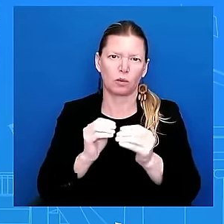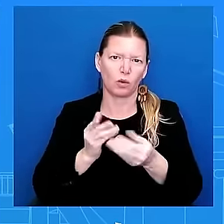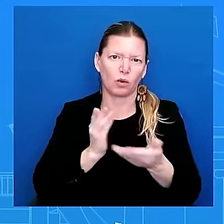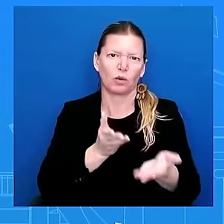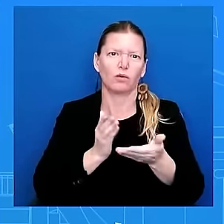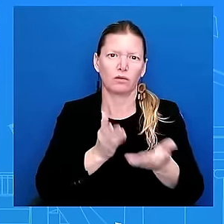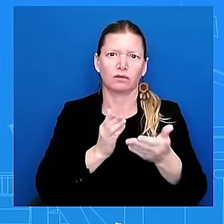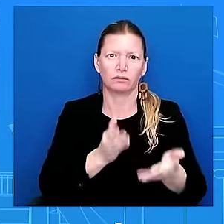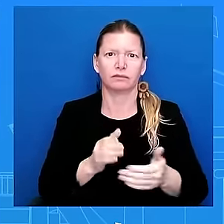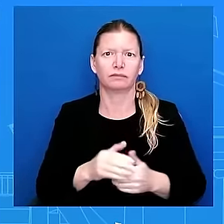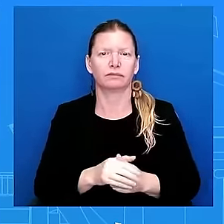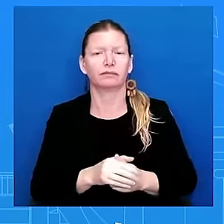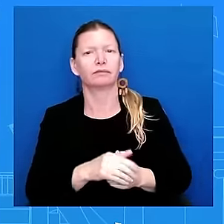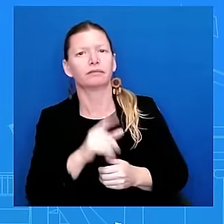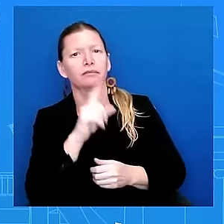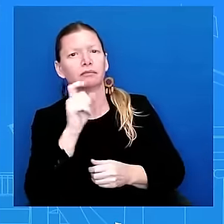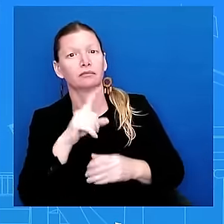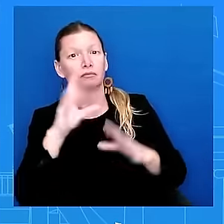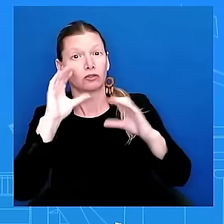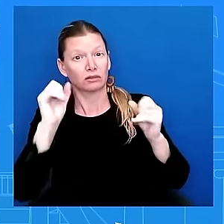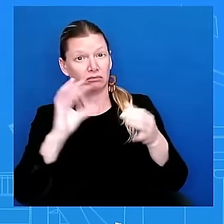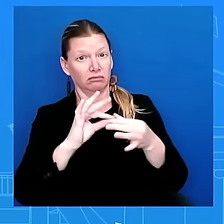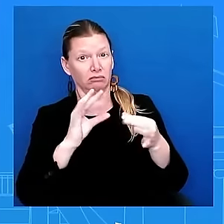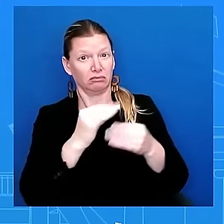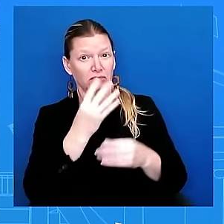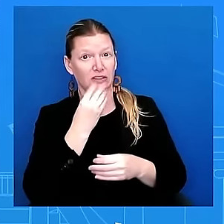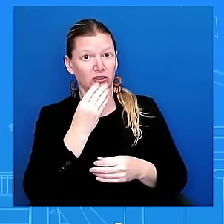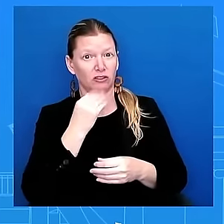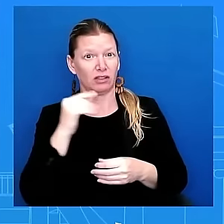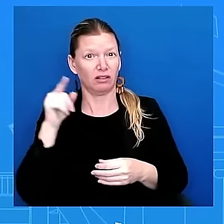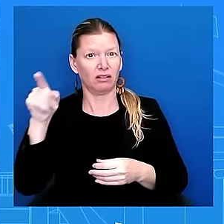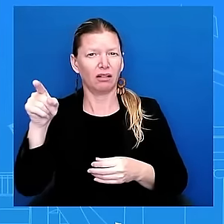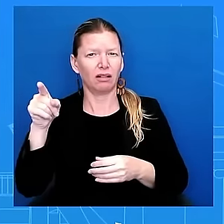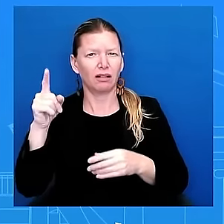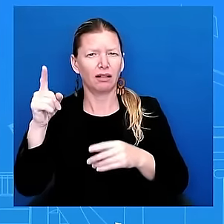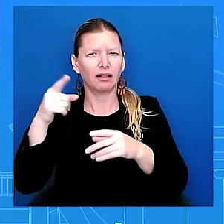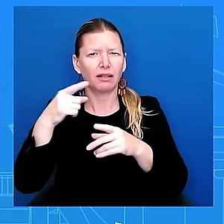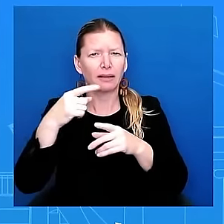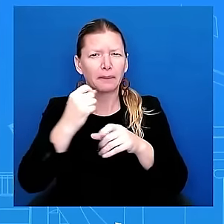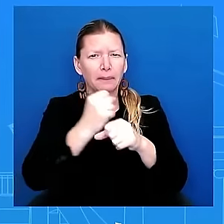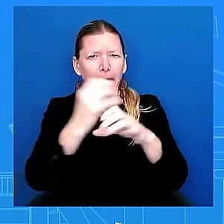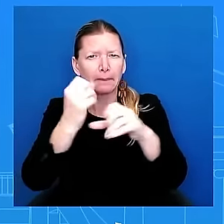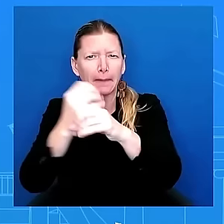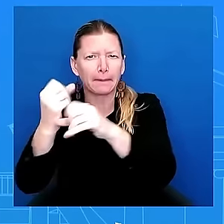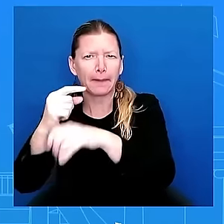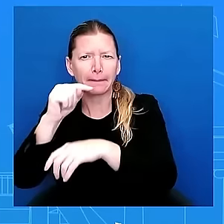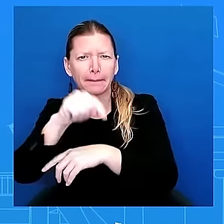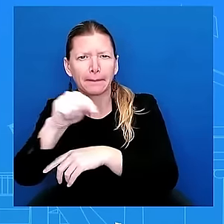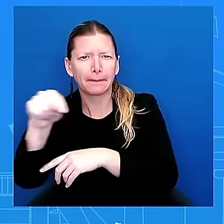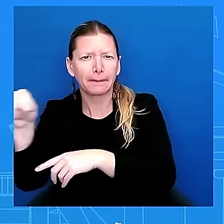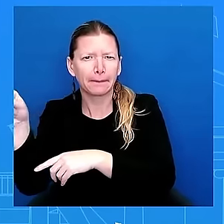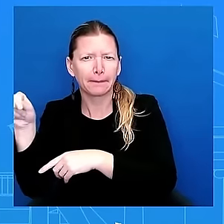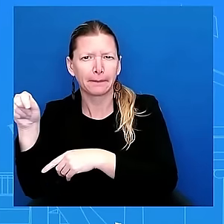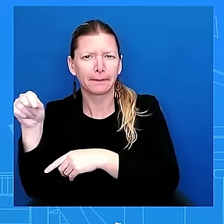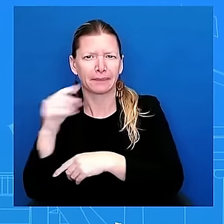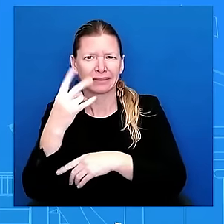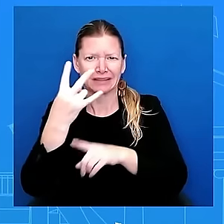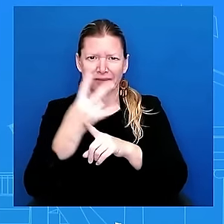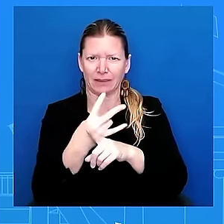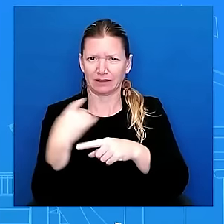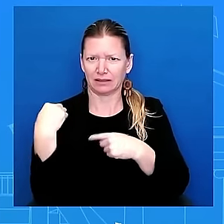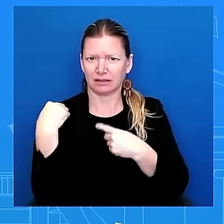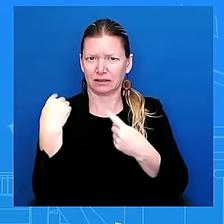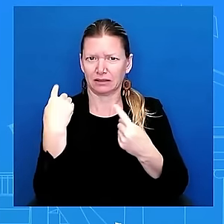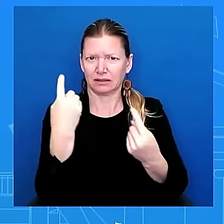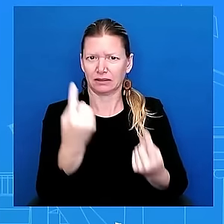in December. 7 months have passed, and you have paused one arms shipment, as I understand. Is that fair? That's right. Is there a question